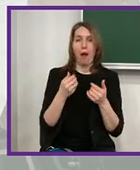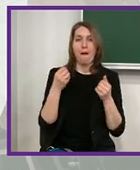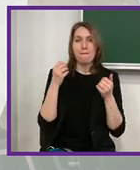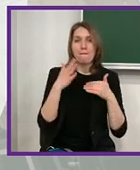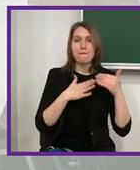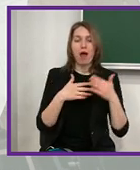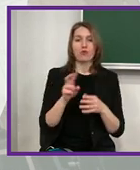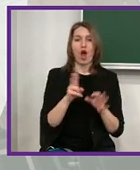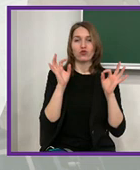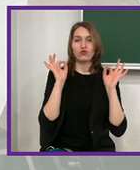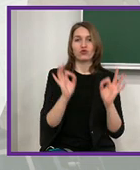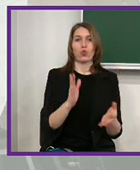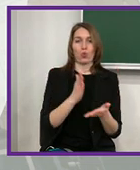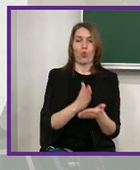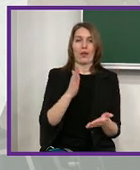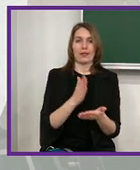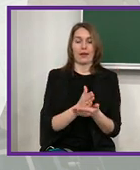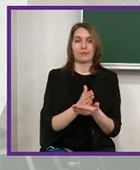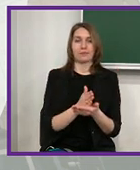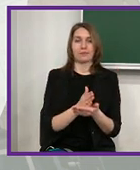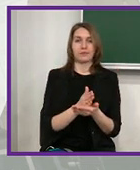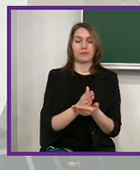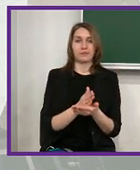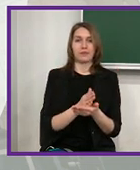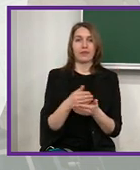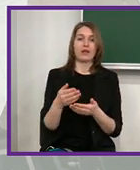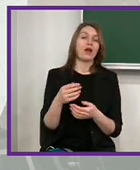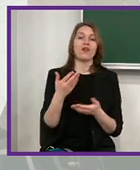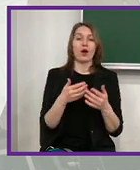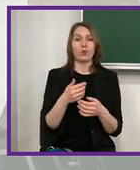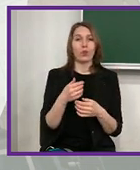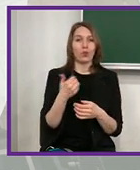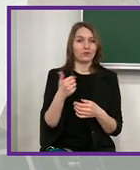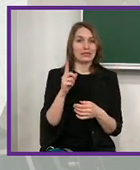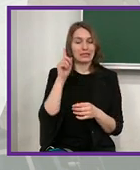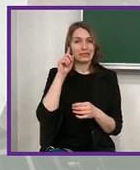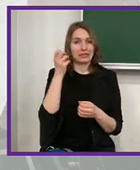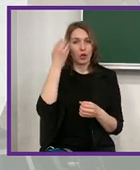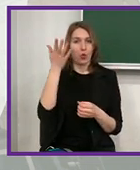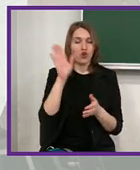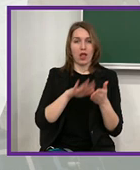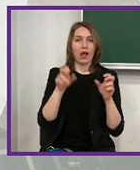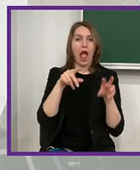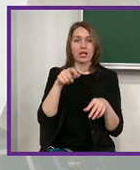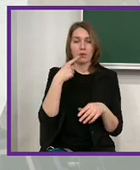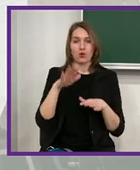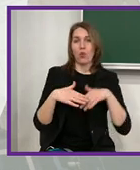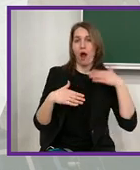experts who are come in from the outside. And finally, they are the affected rights holders.